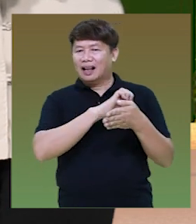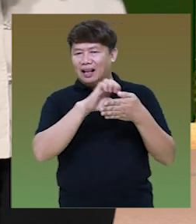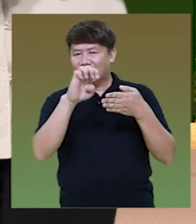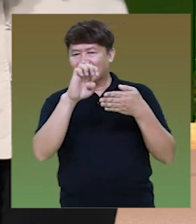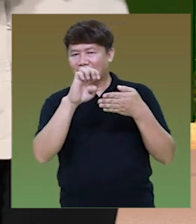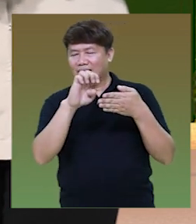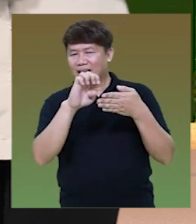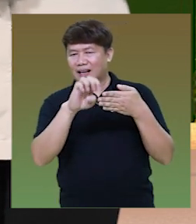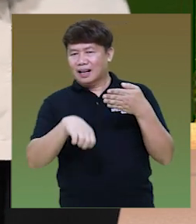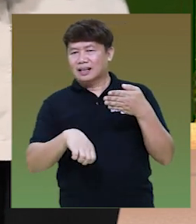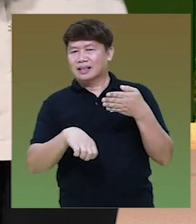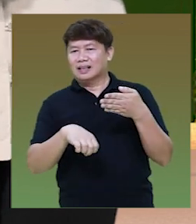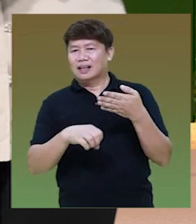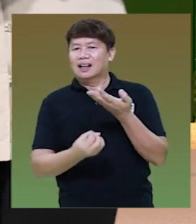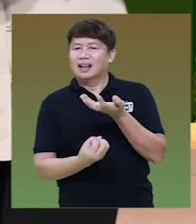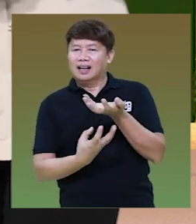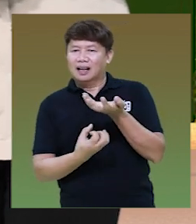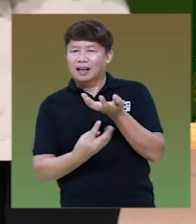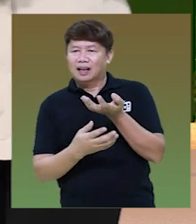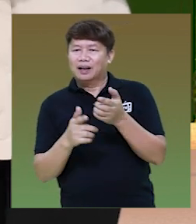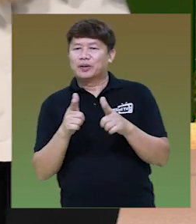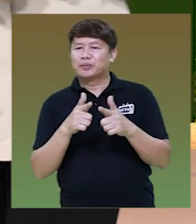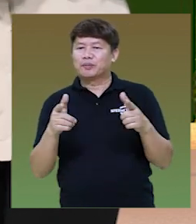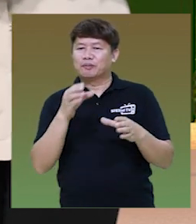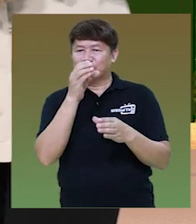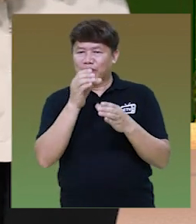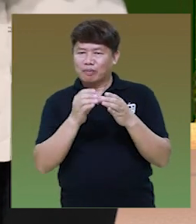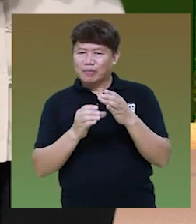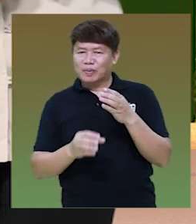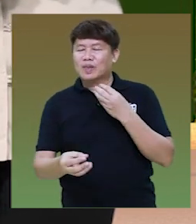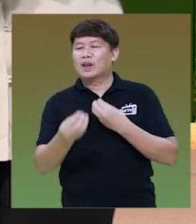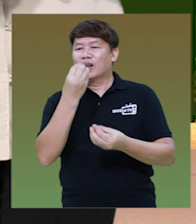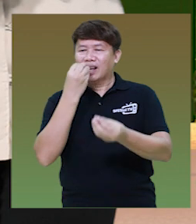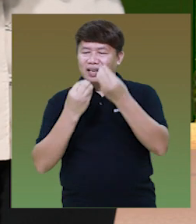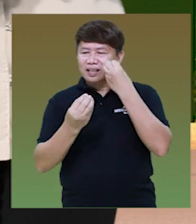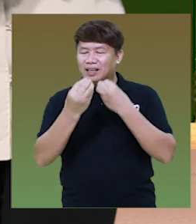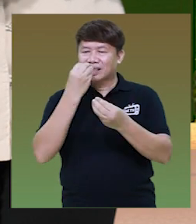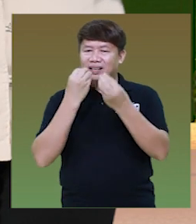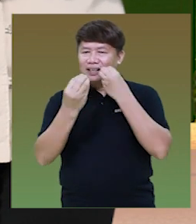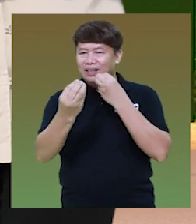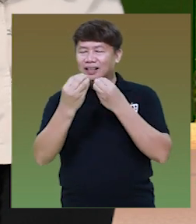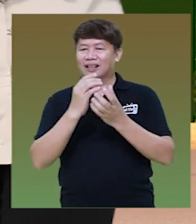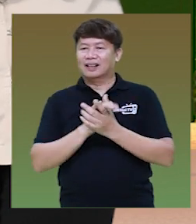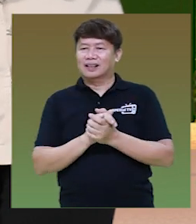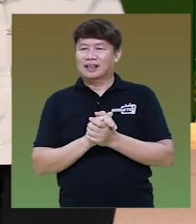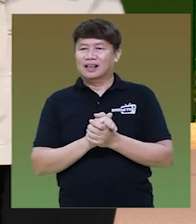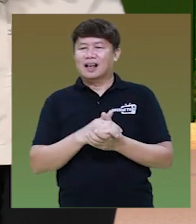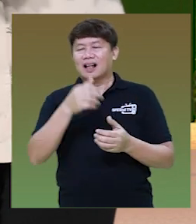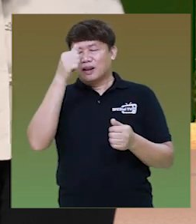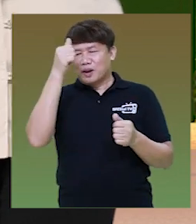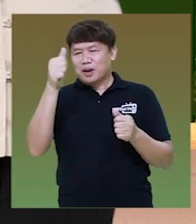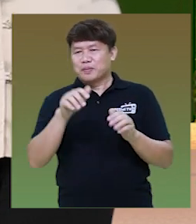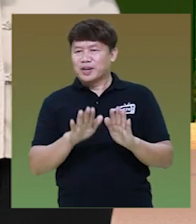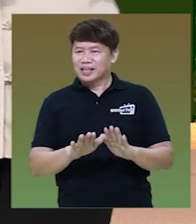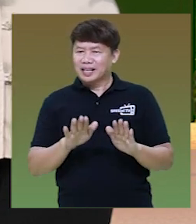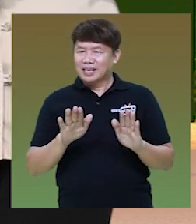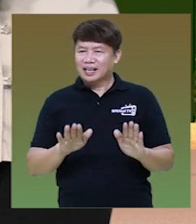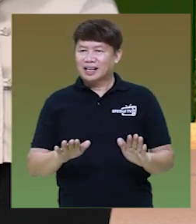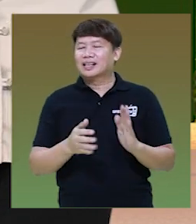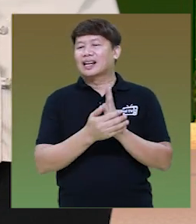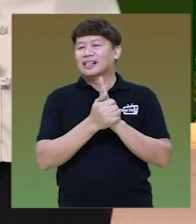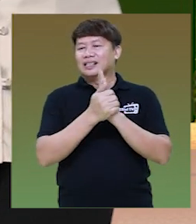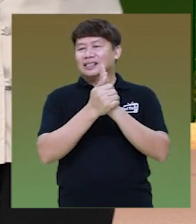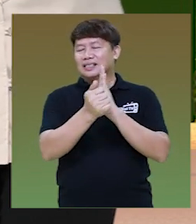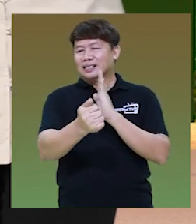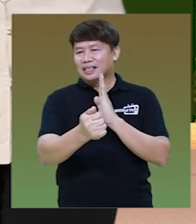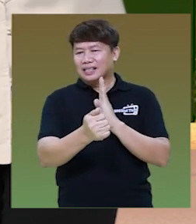They cooked the enormous carrot and ate it all together. Remember, kids, the skill